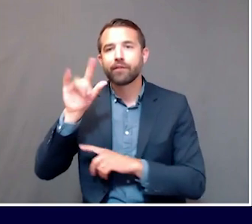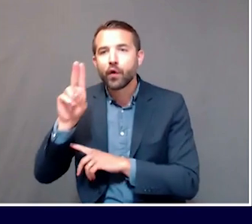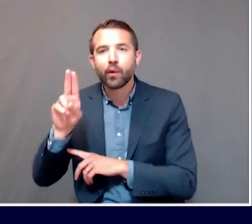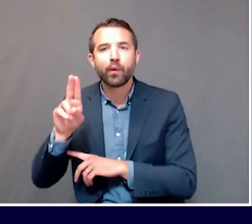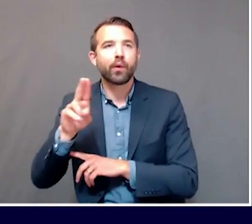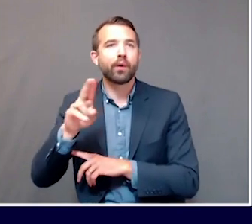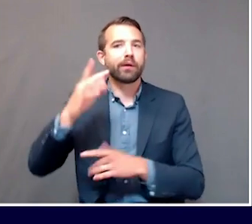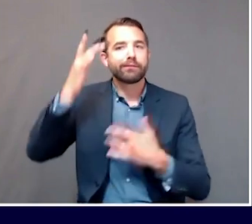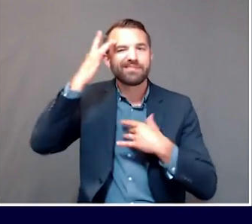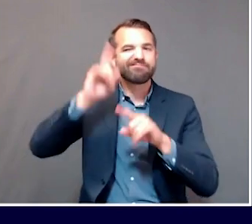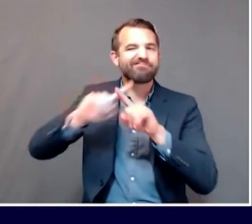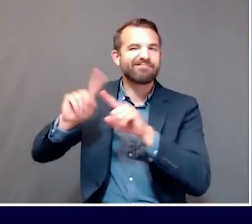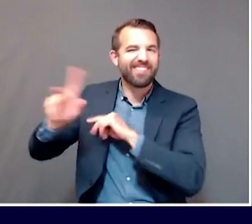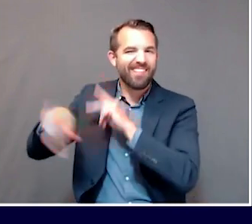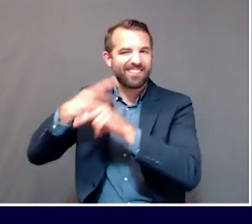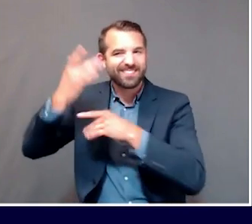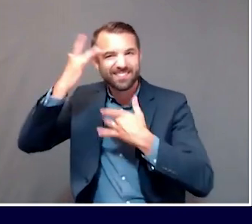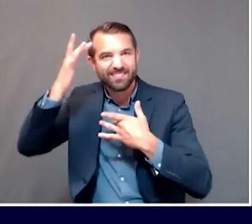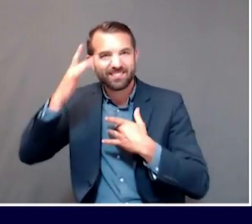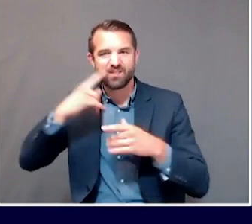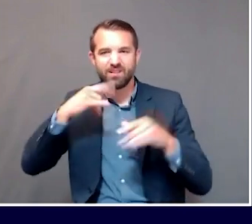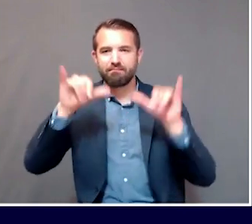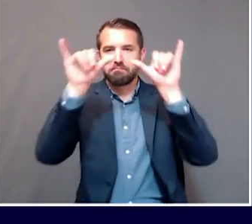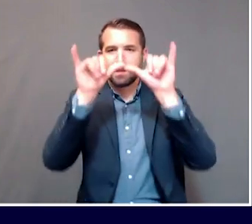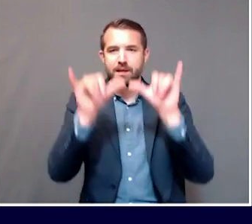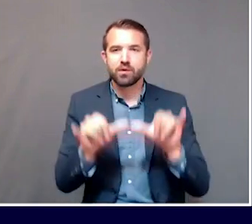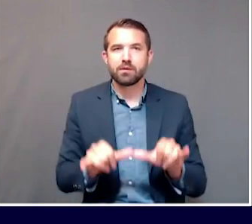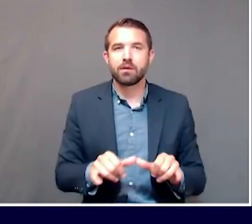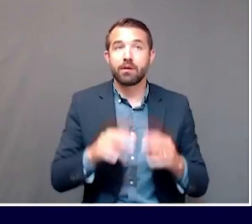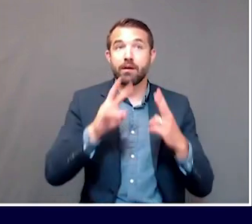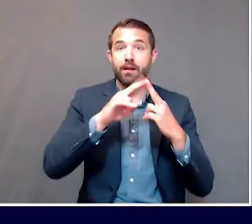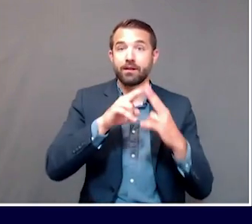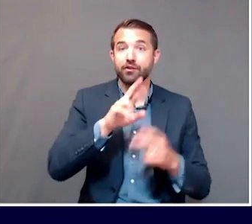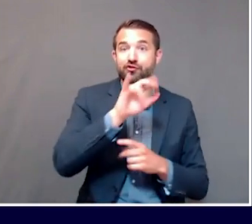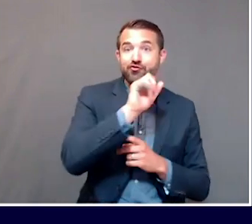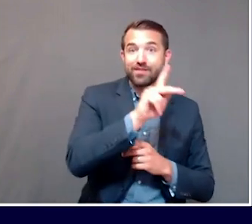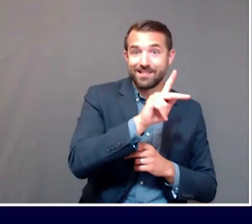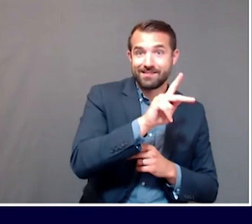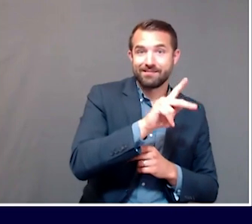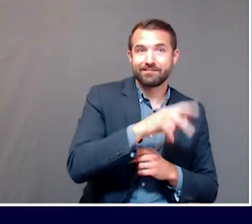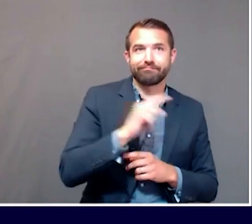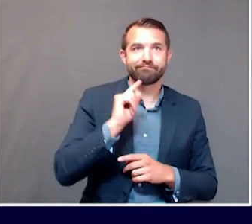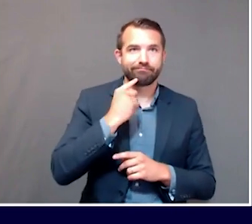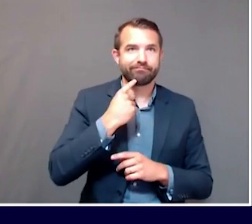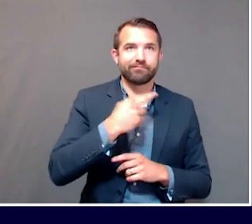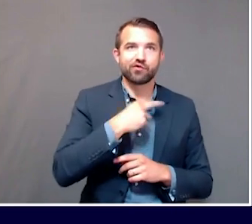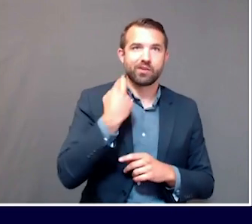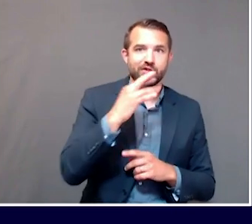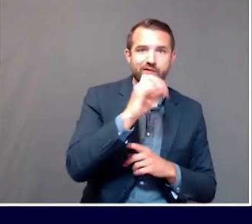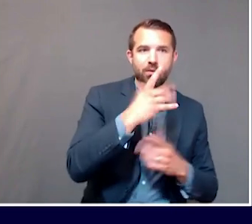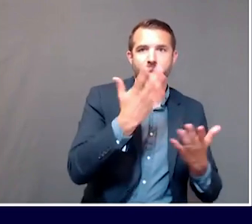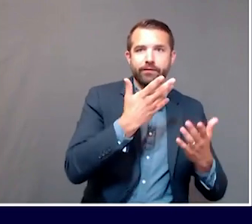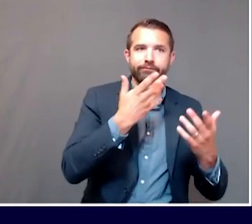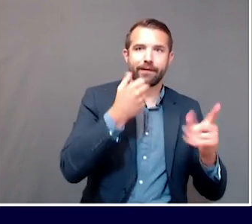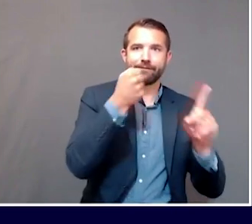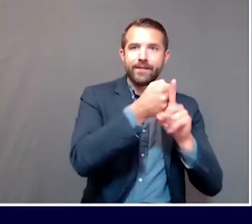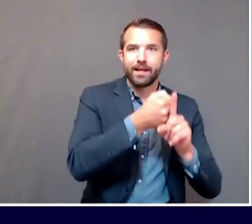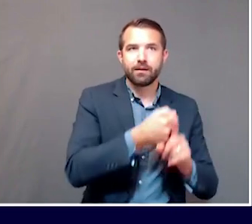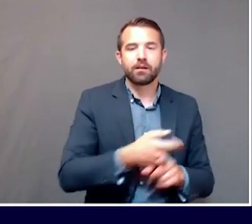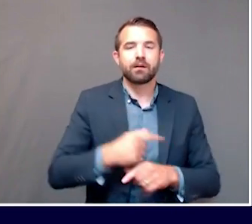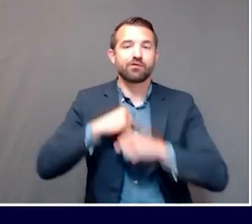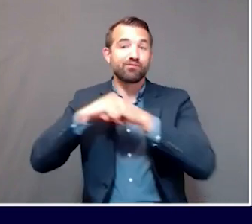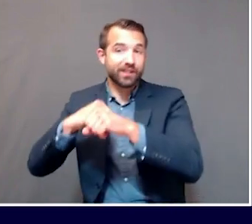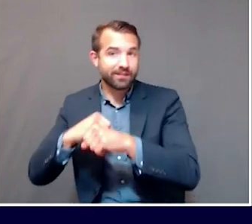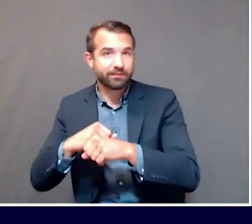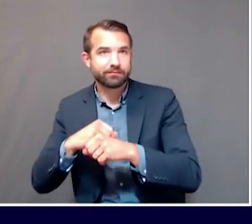the protective factors that a particular individual may have had that could have put them in the way of the virus. Right now, we haven't seen